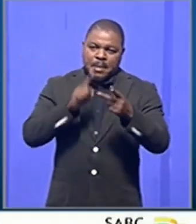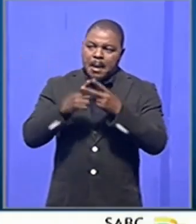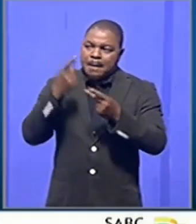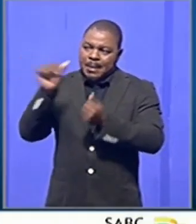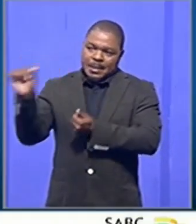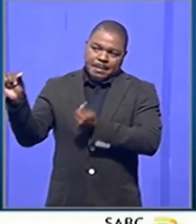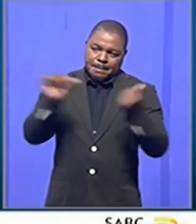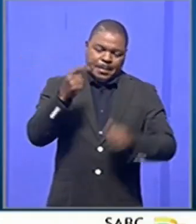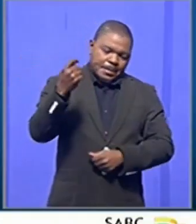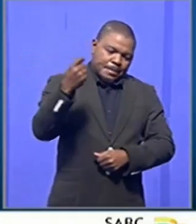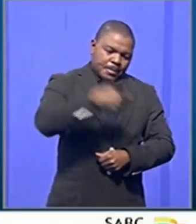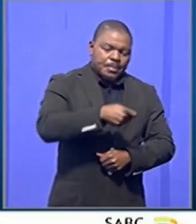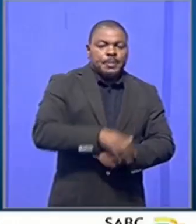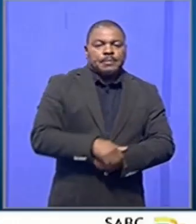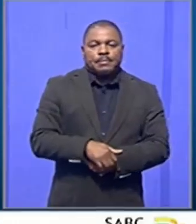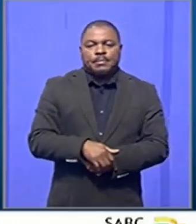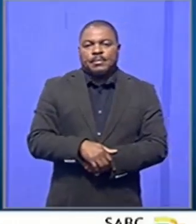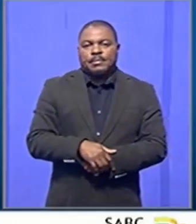ba di utswitšego.